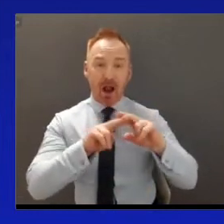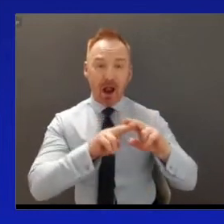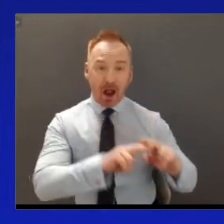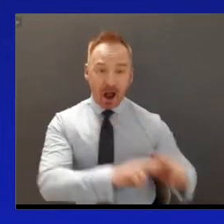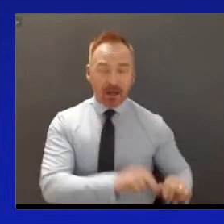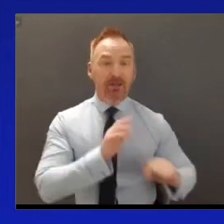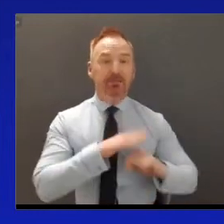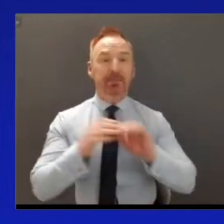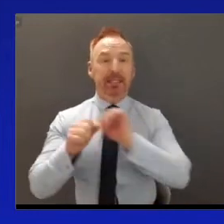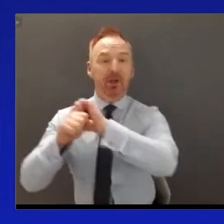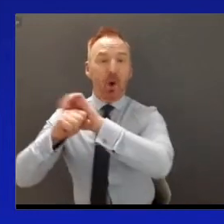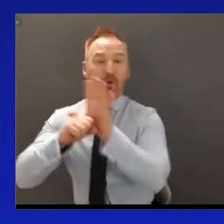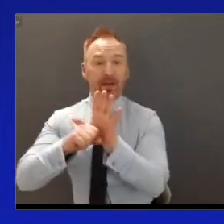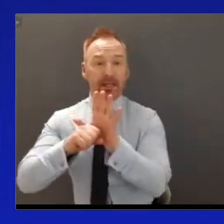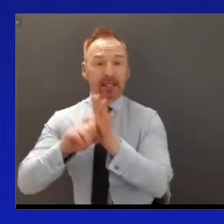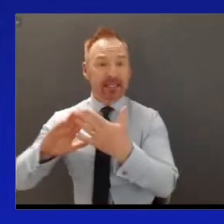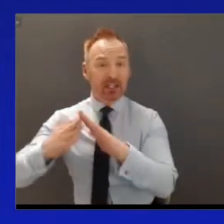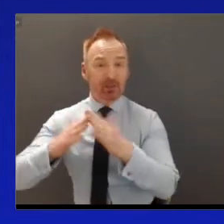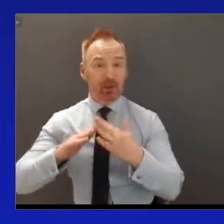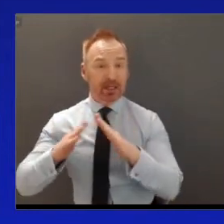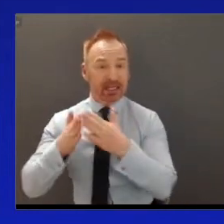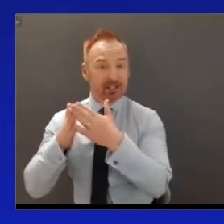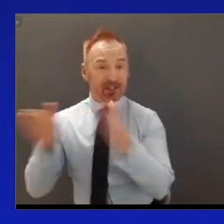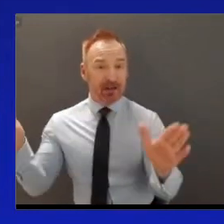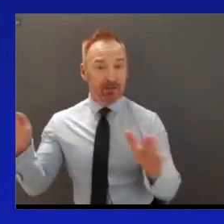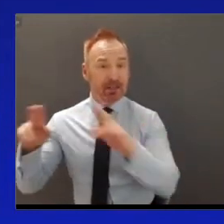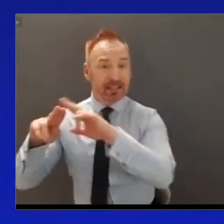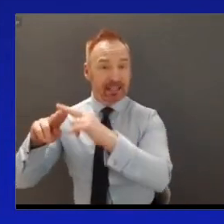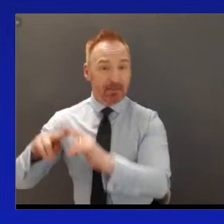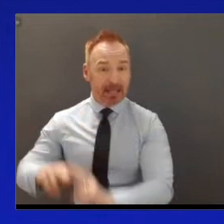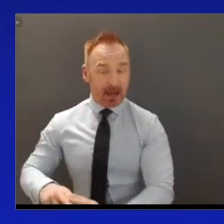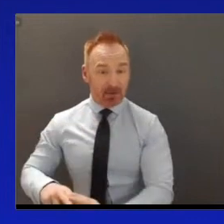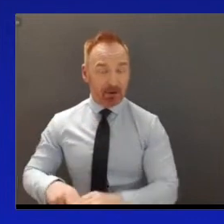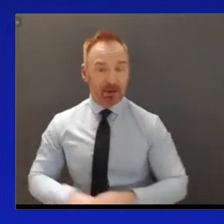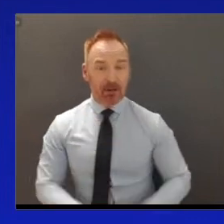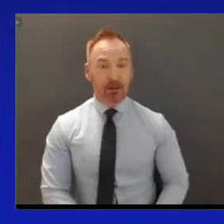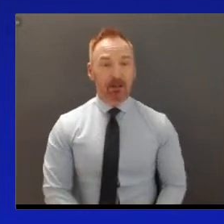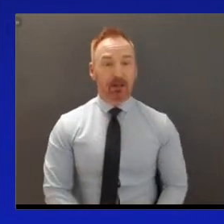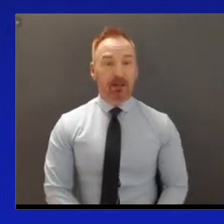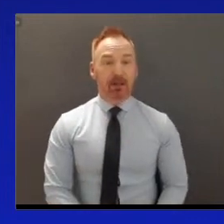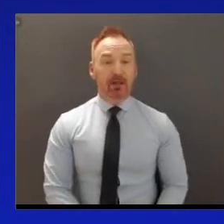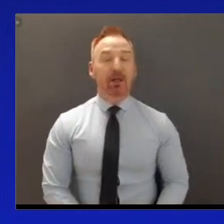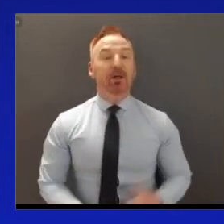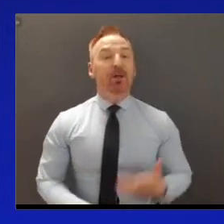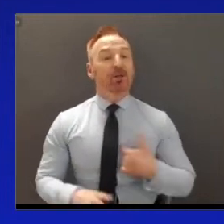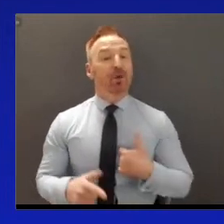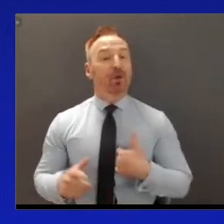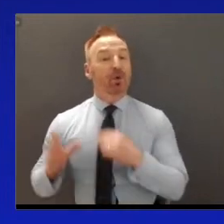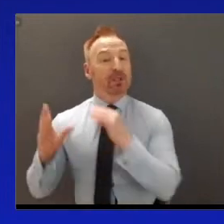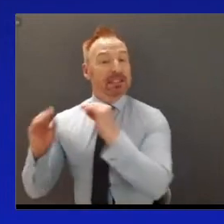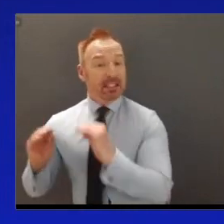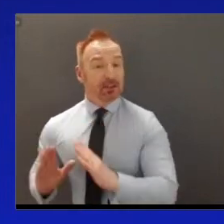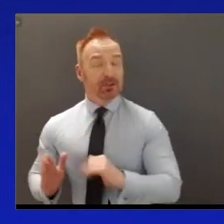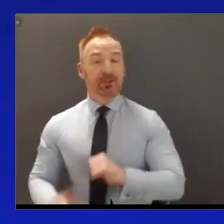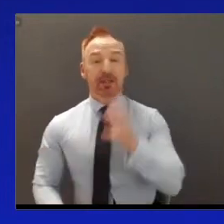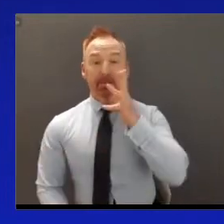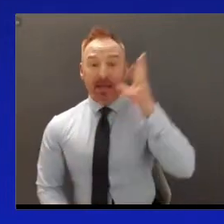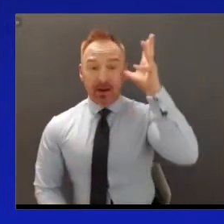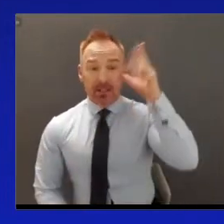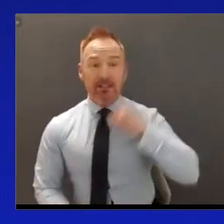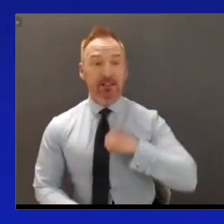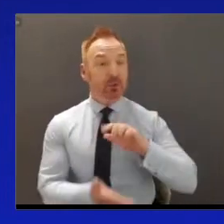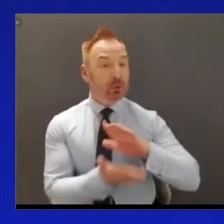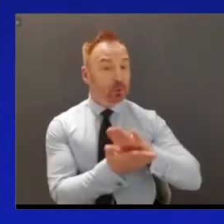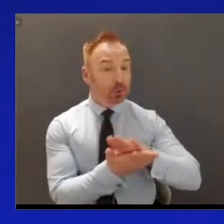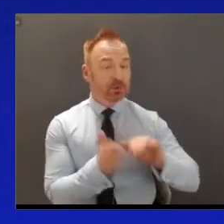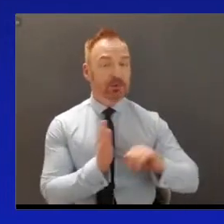community coming down, and knowing that our team is committed to support teachers and parents and schools and students